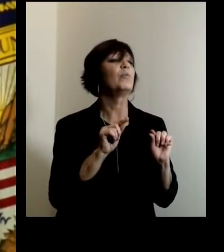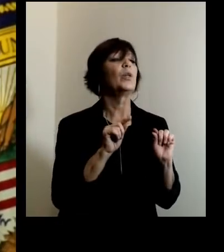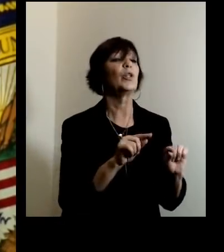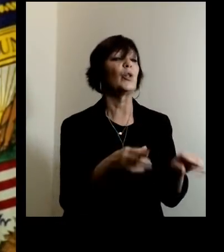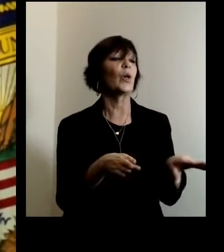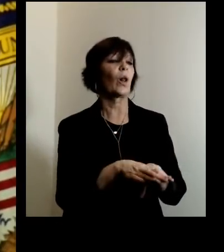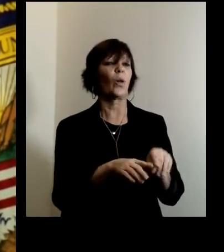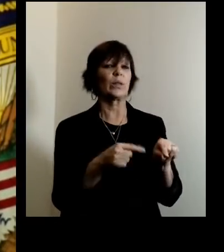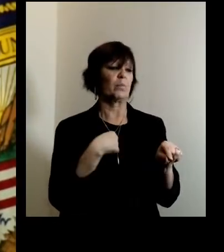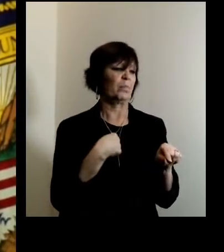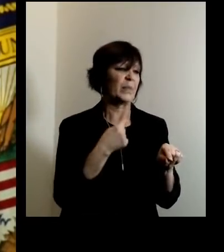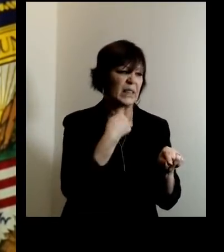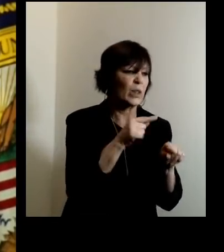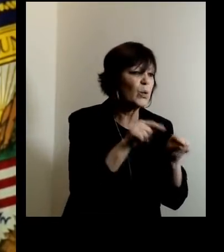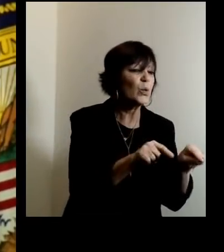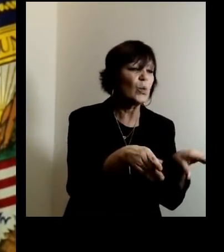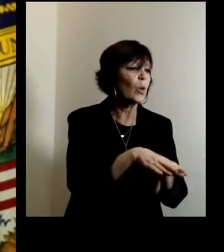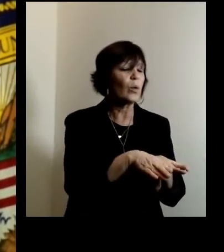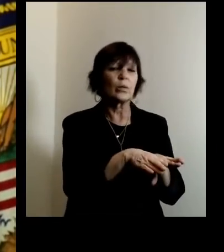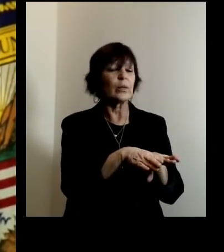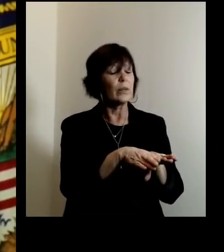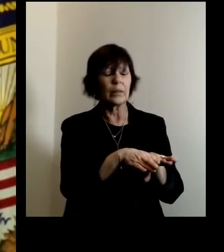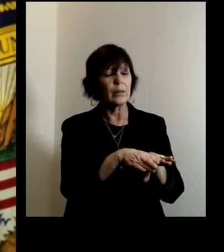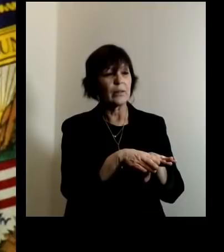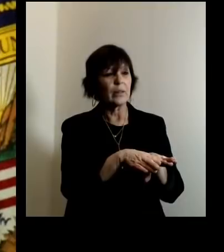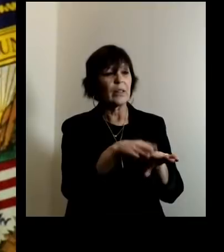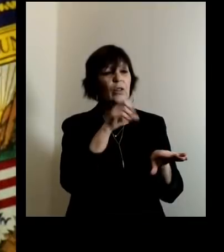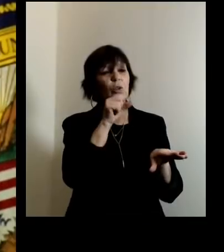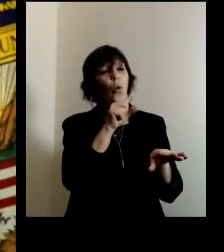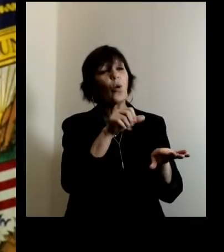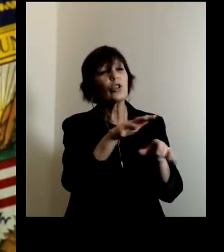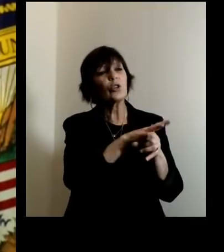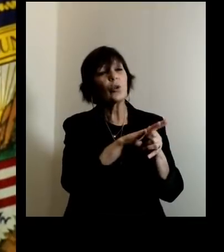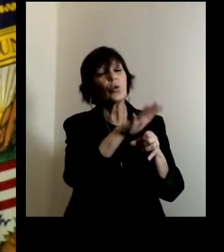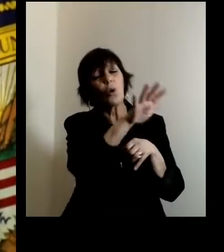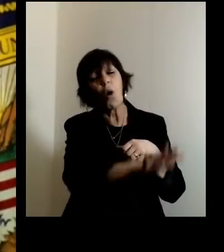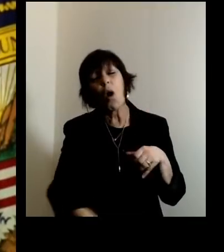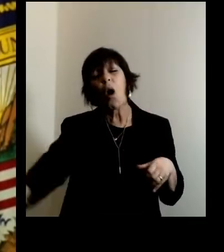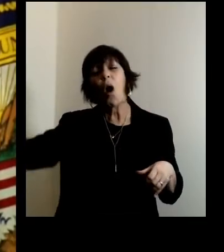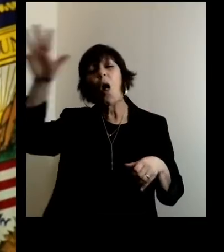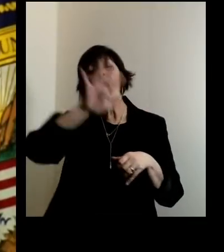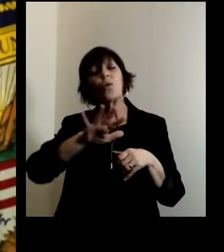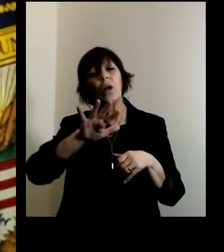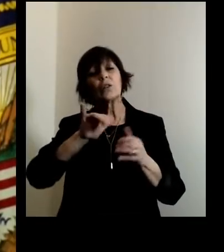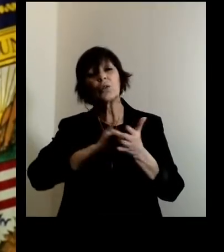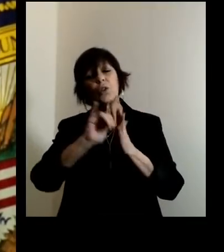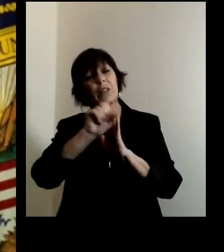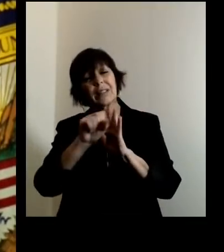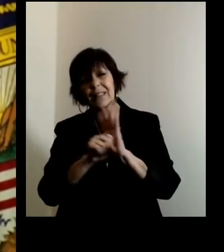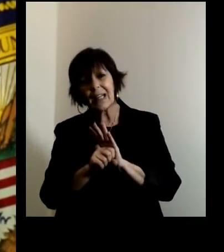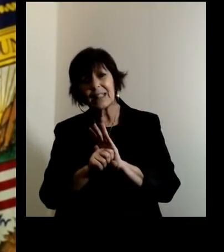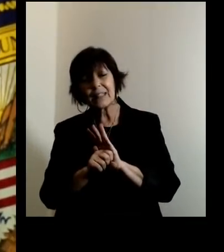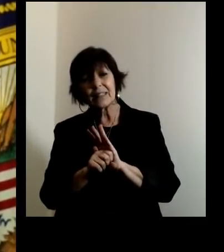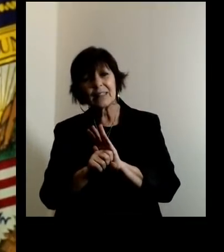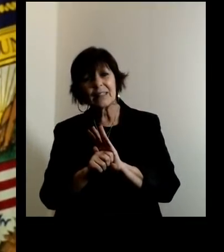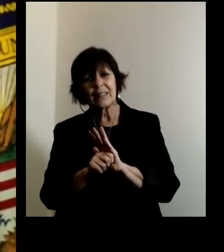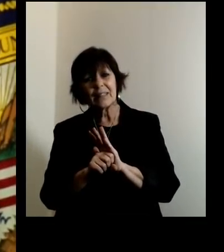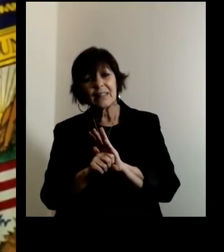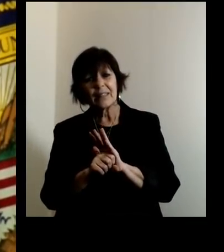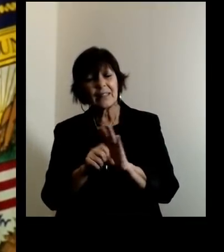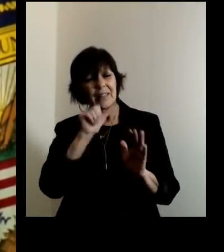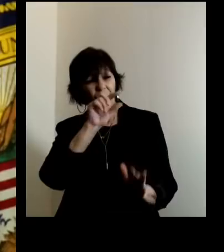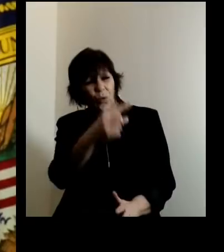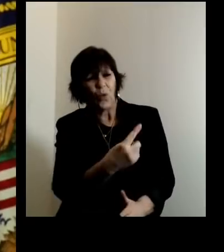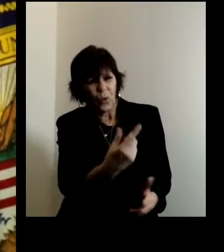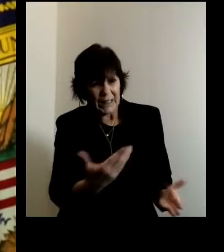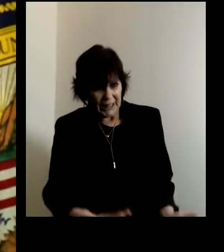closing gyms in an orange zone. There are orange zones all across New York State, including now in Monroe County and throughout a good portion of